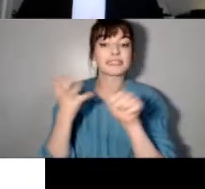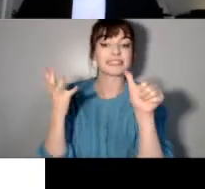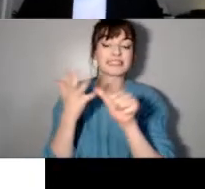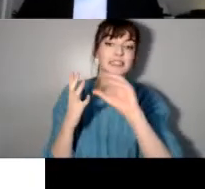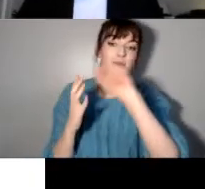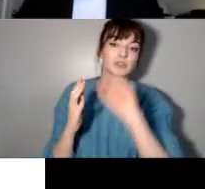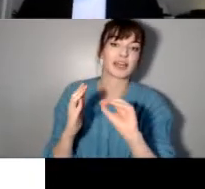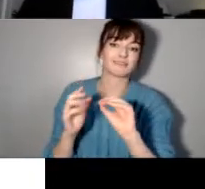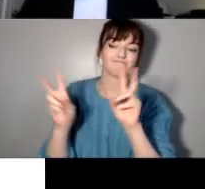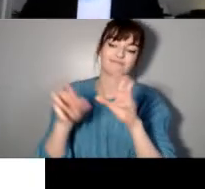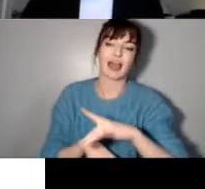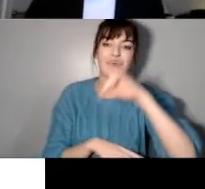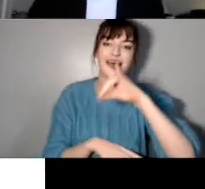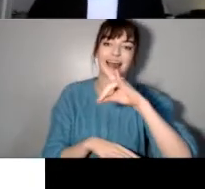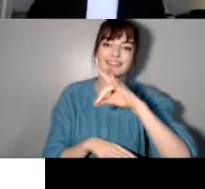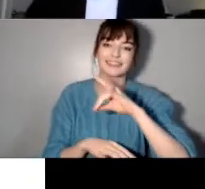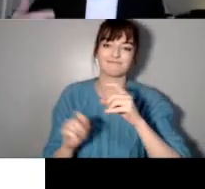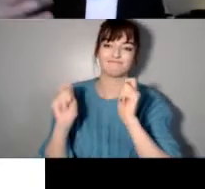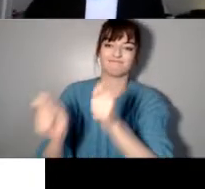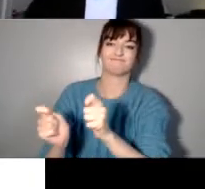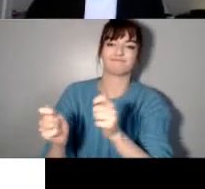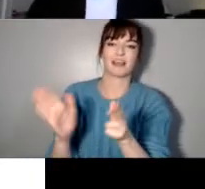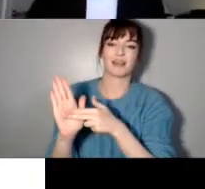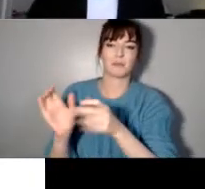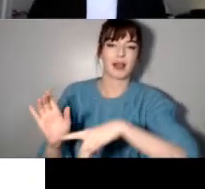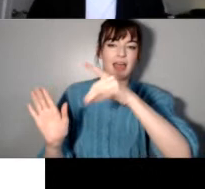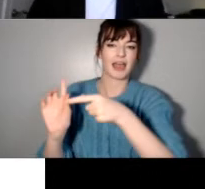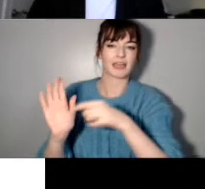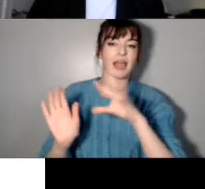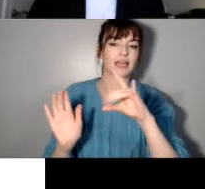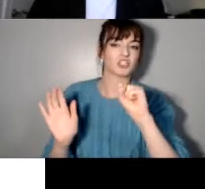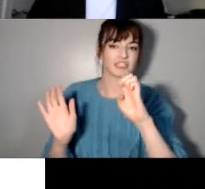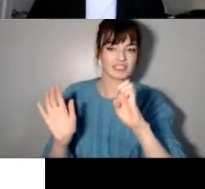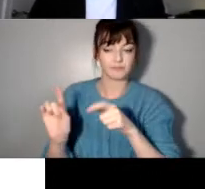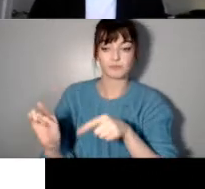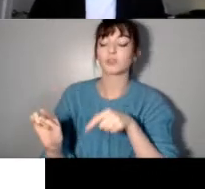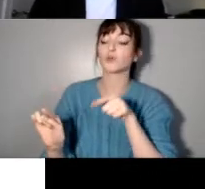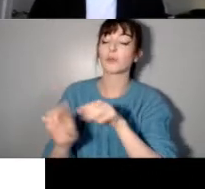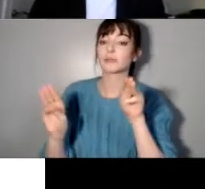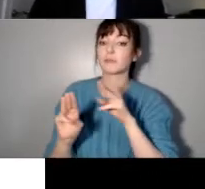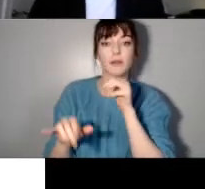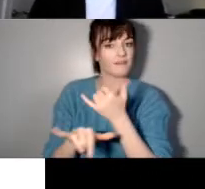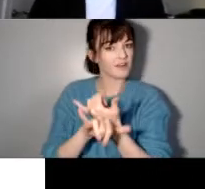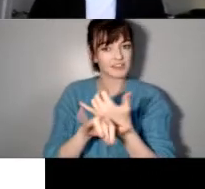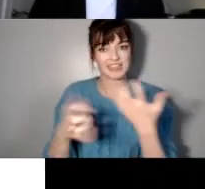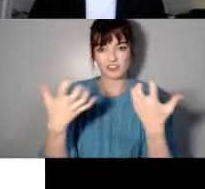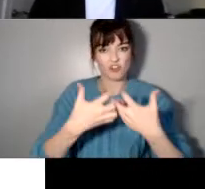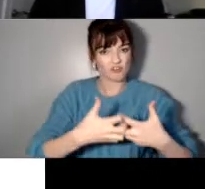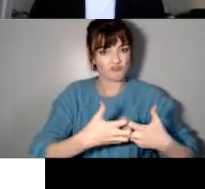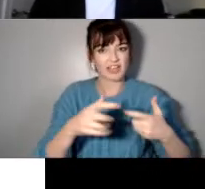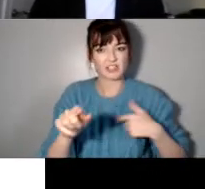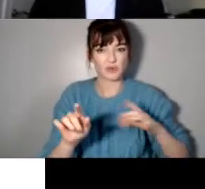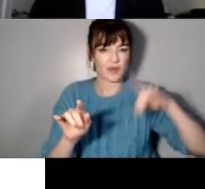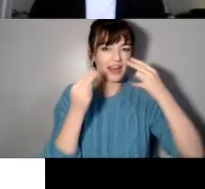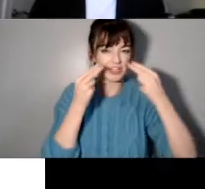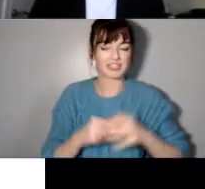as high by the HSE. So we are talking about a cohort that have yet to congregate with generally somewhat higher needs.